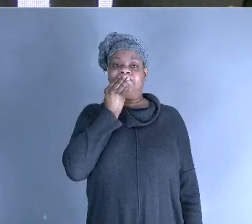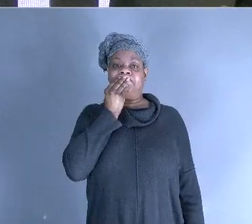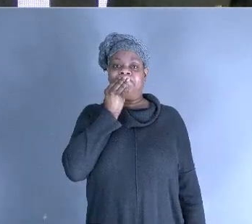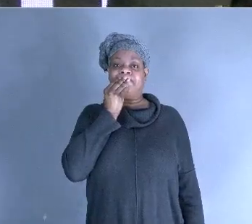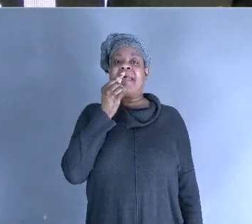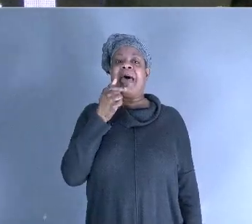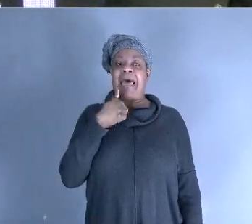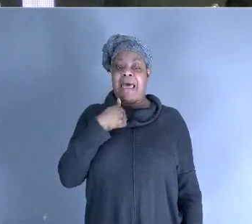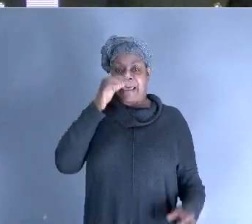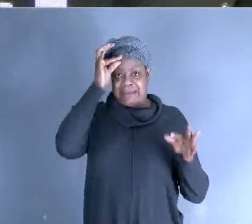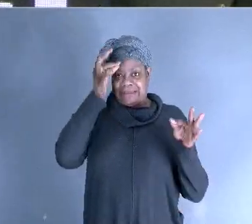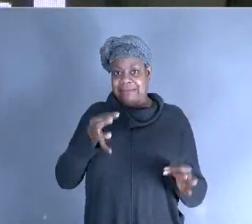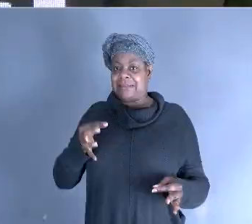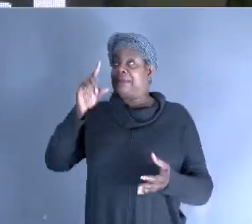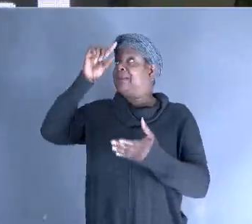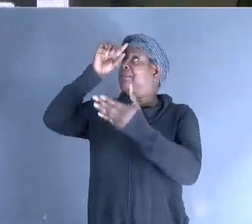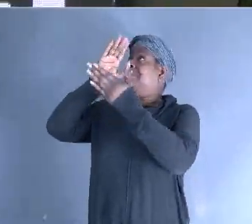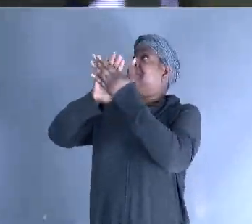Joshua and Caleb